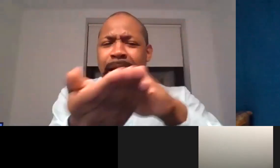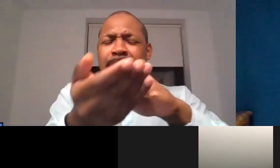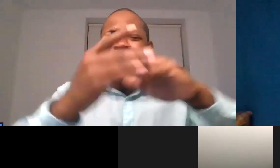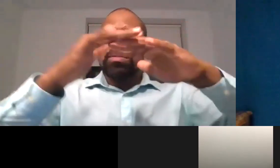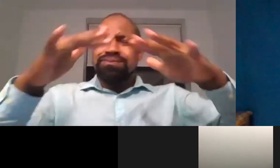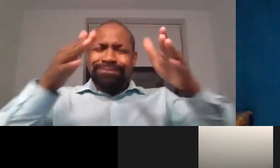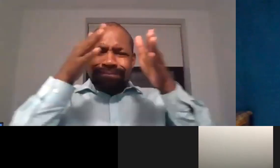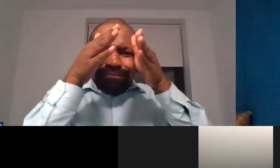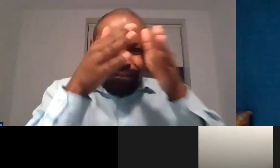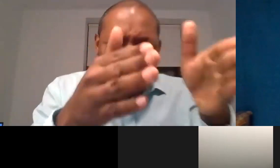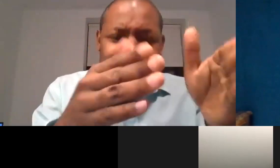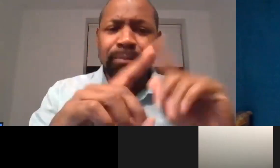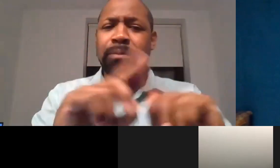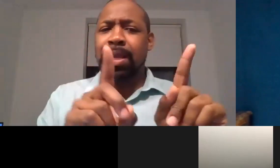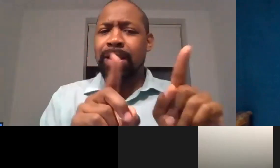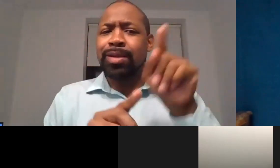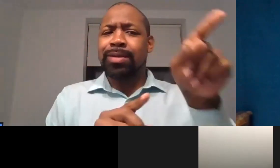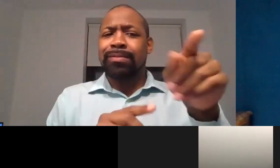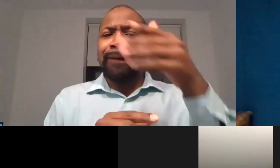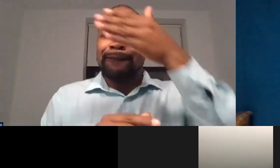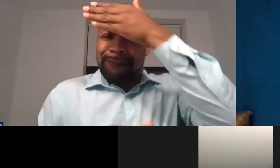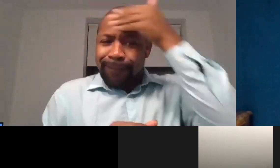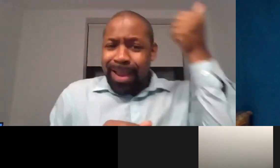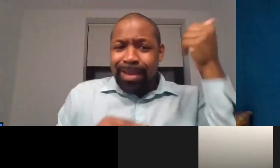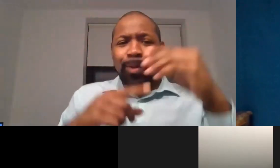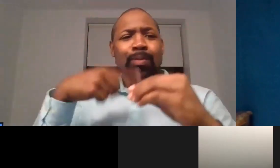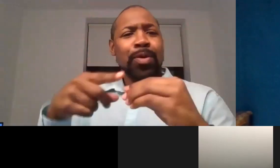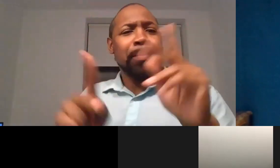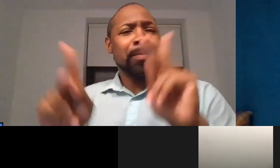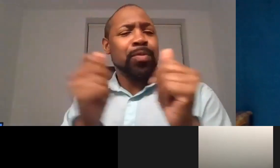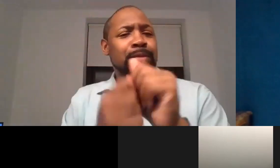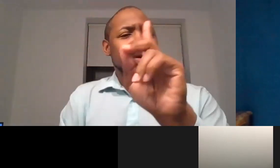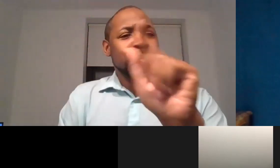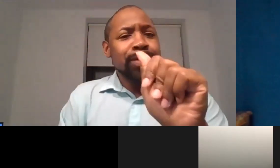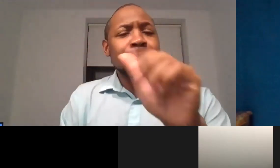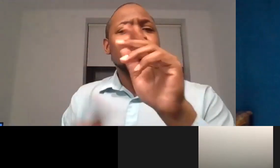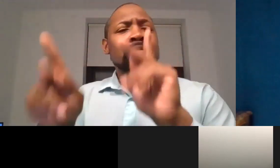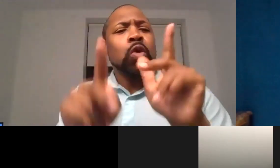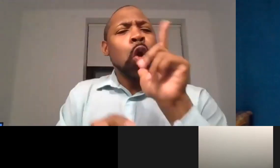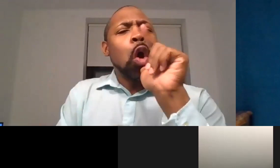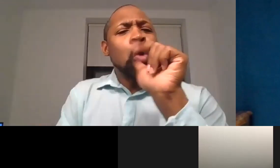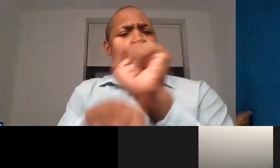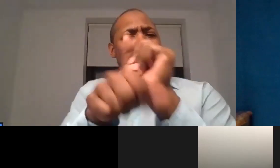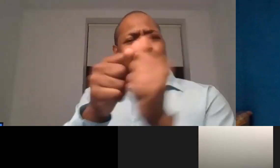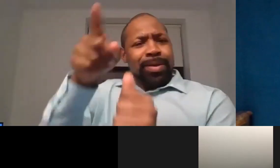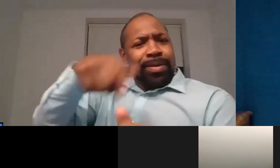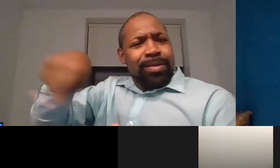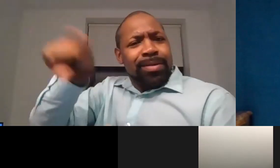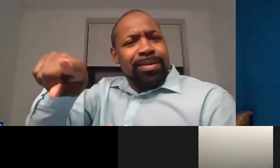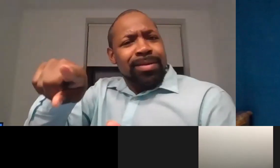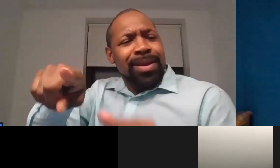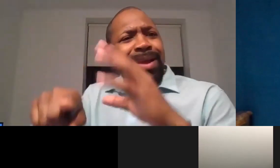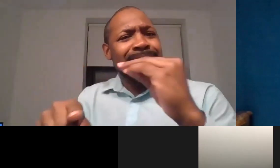emergency responders, frontline workers. They're just focused on that. But they definitely forgot about people with